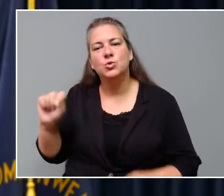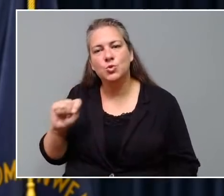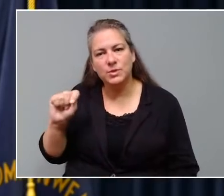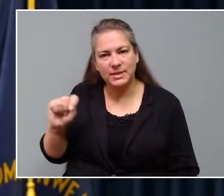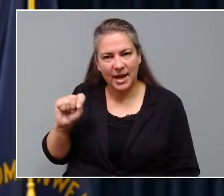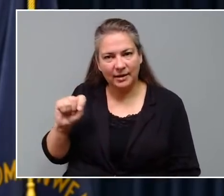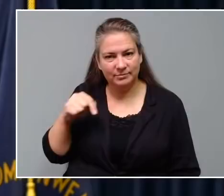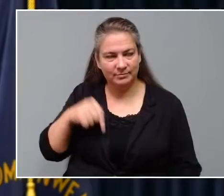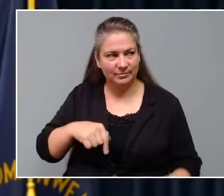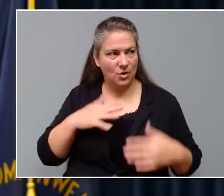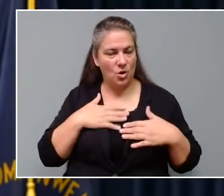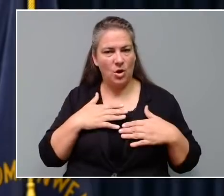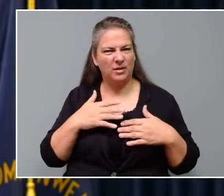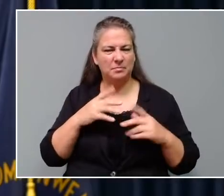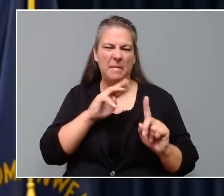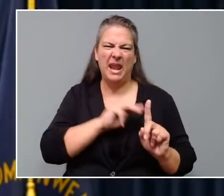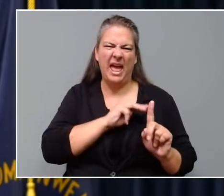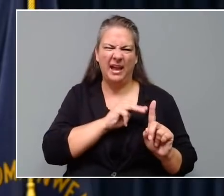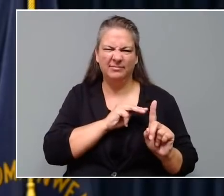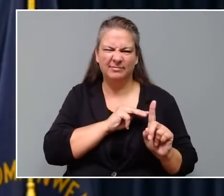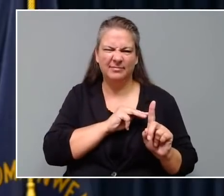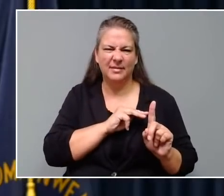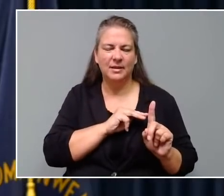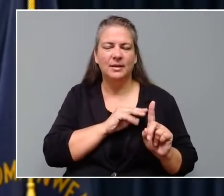normal Monday, which is one of the lower days.